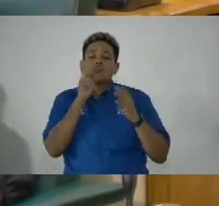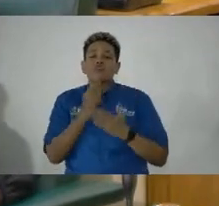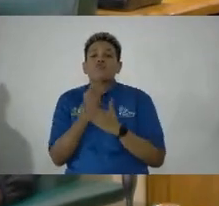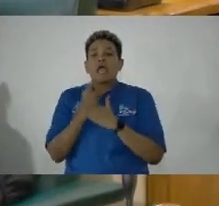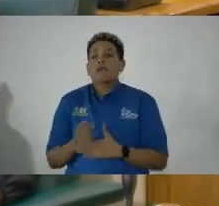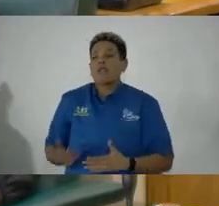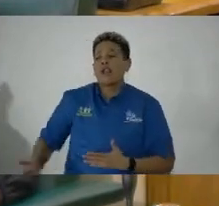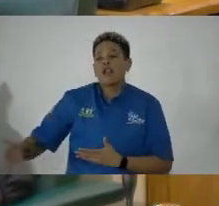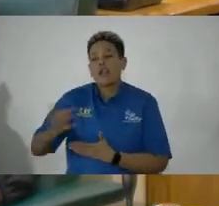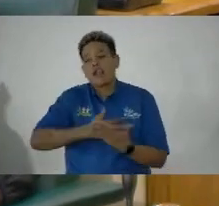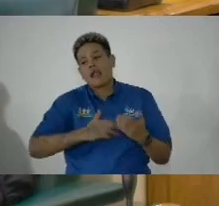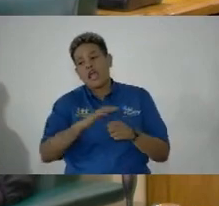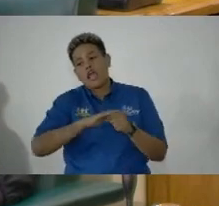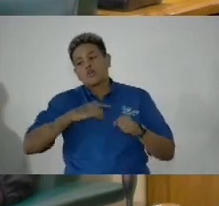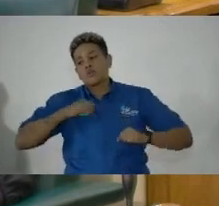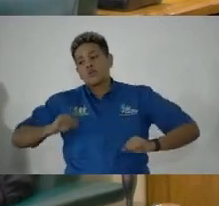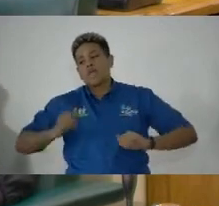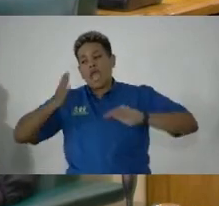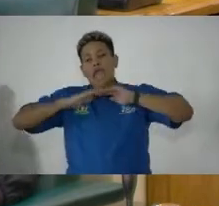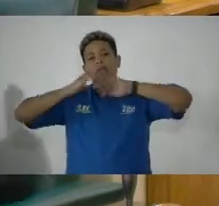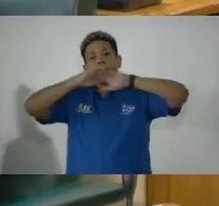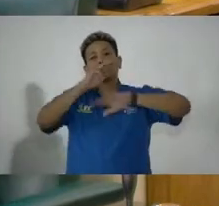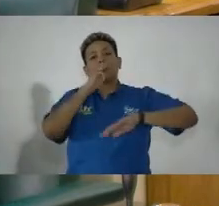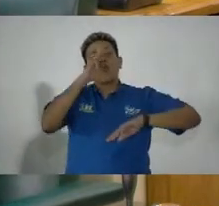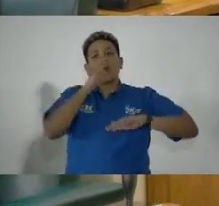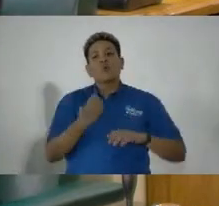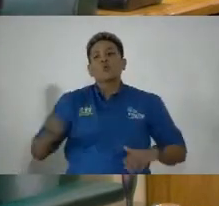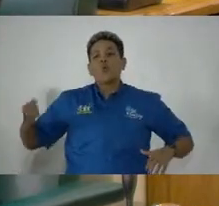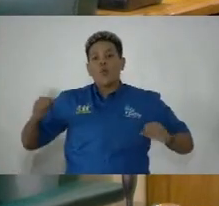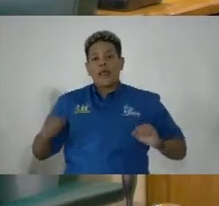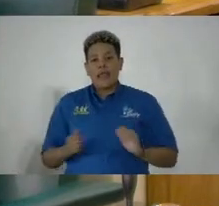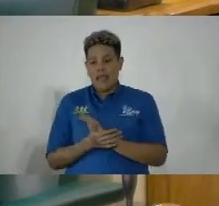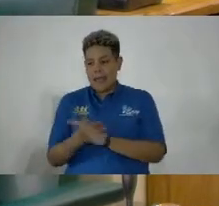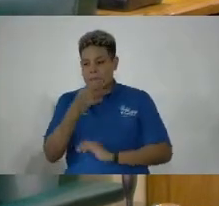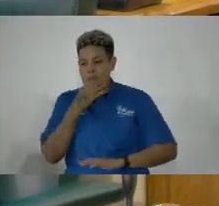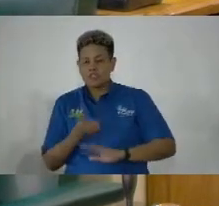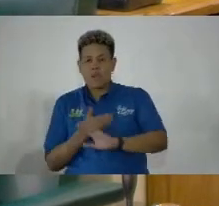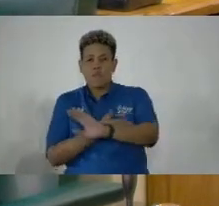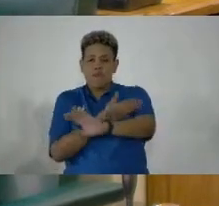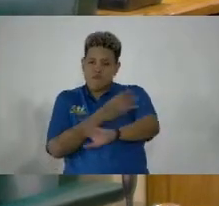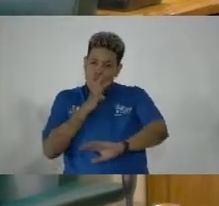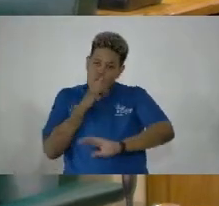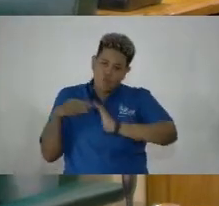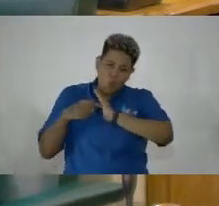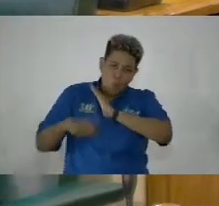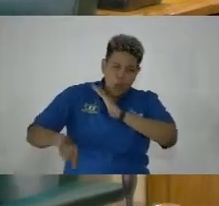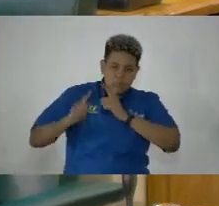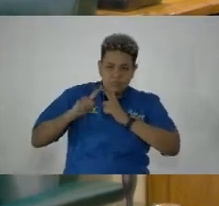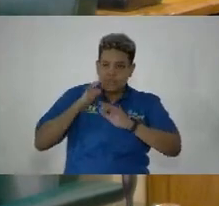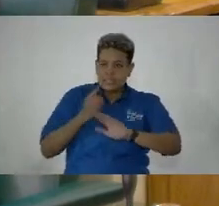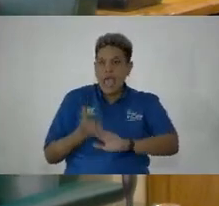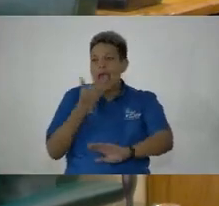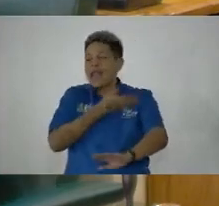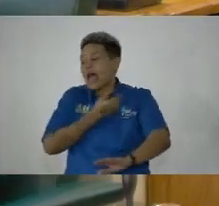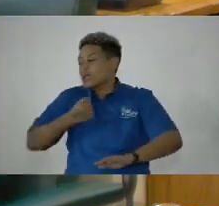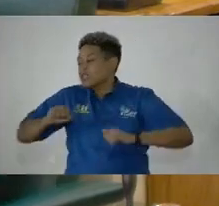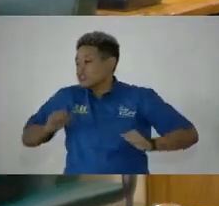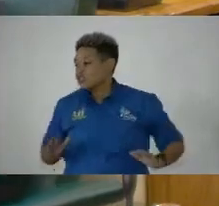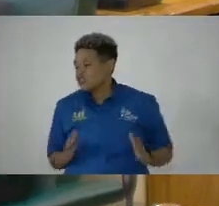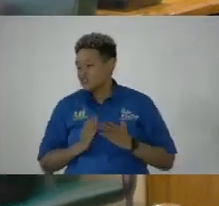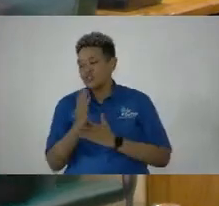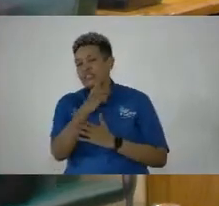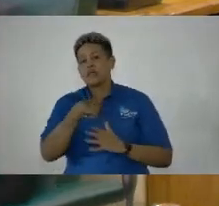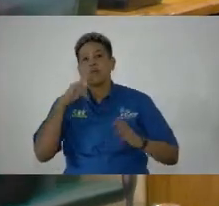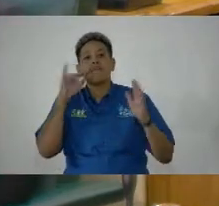catchment areas so that we can increase their water holding capacity, improve water quality, and enhance resilience. We have